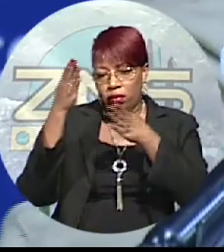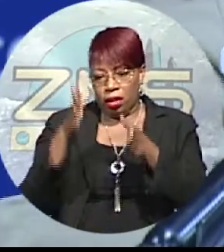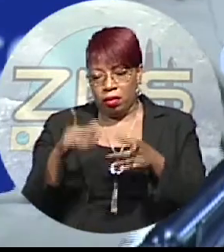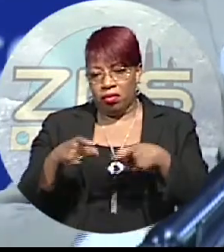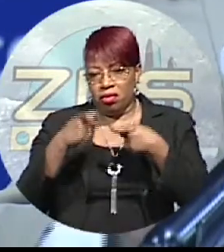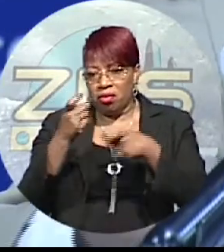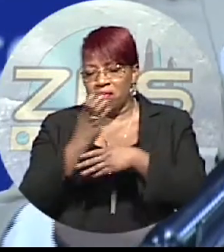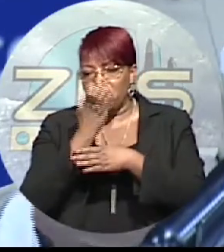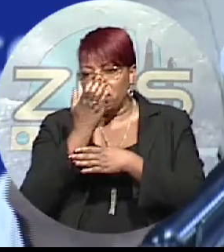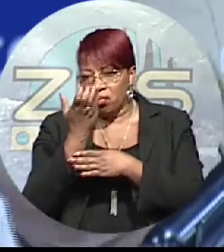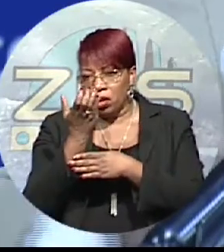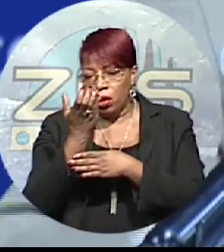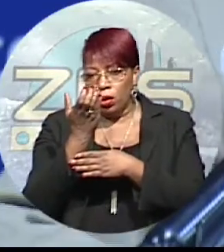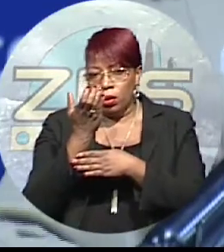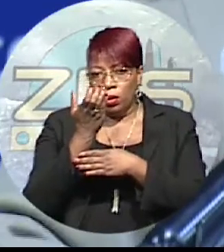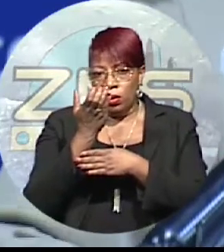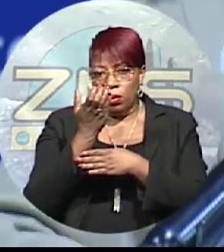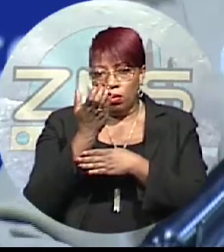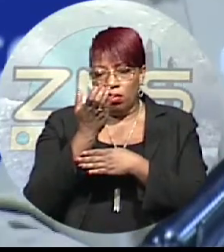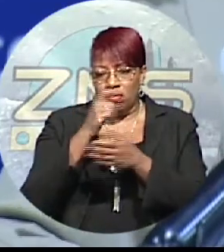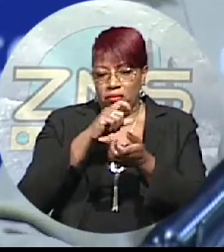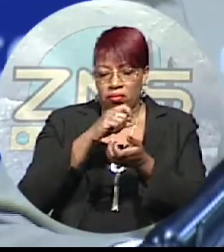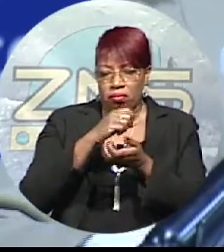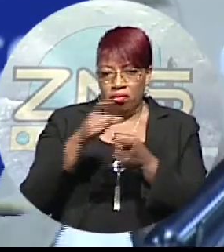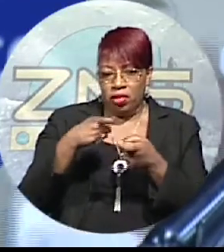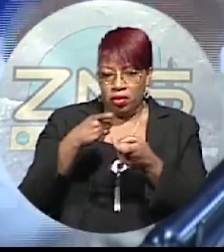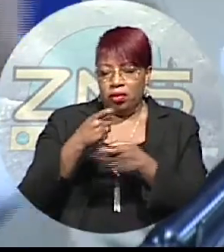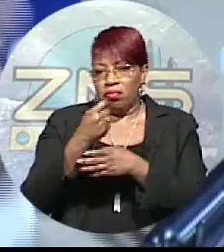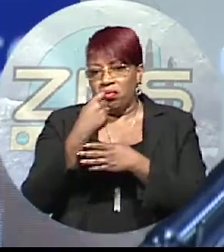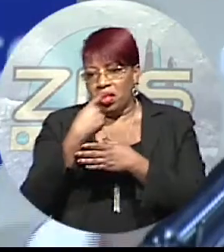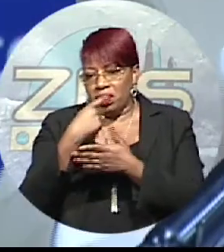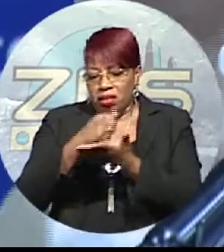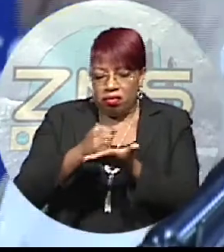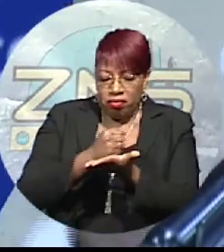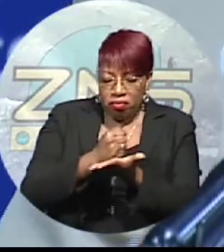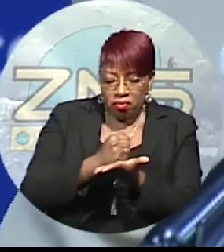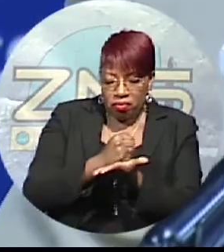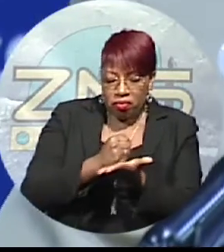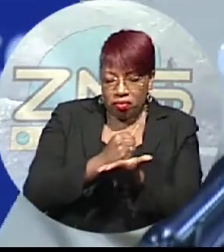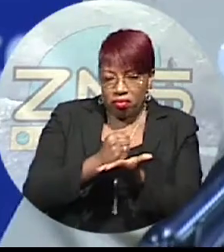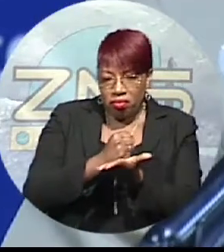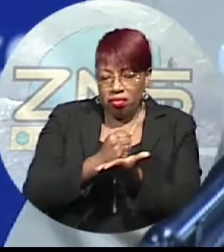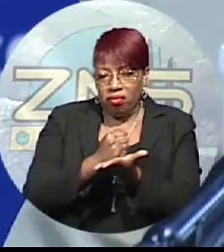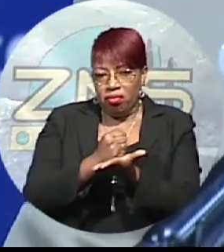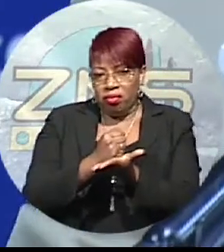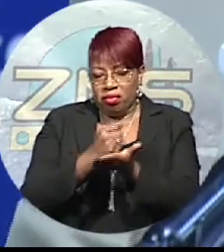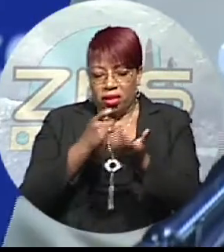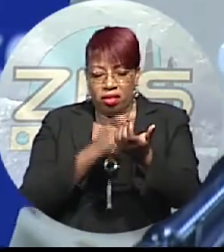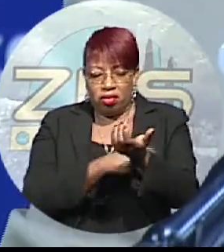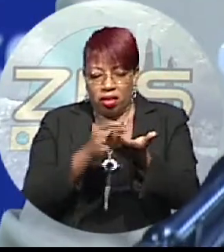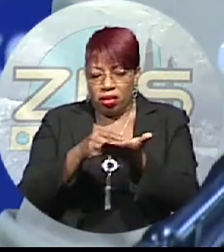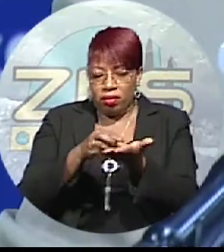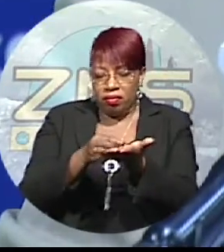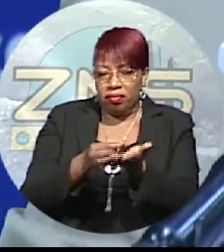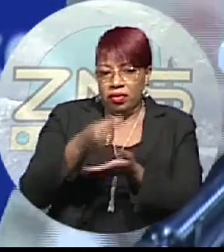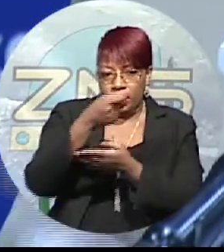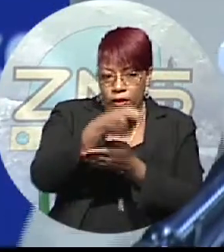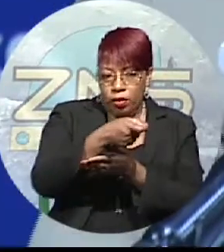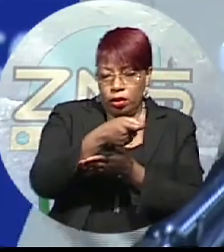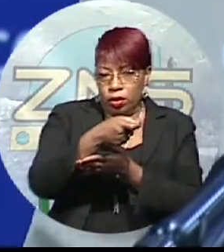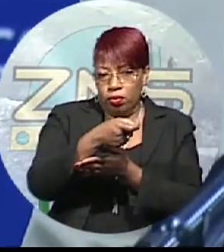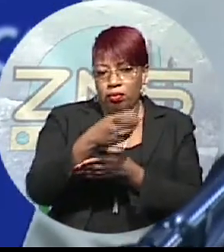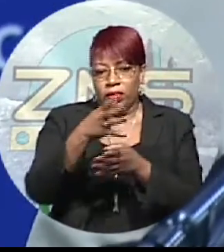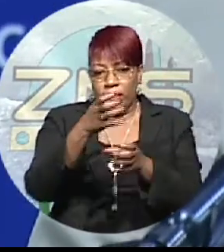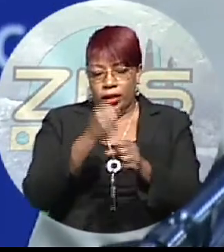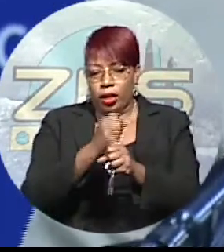some bush, or grind up some aspirins or Fenzix or whatever, give it to you. All trick from God knows when, and people still not hip to it. Take